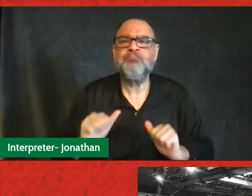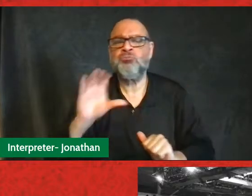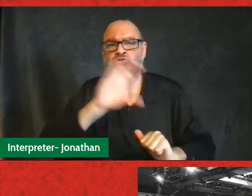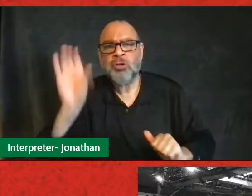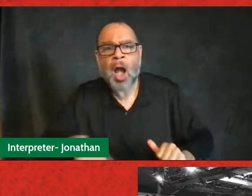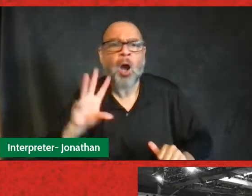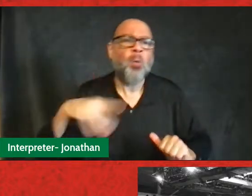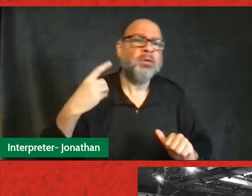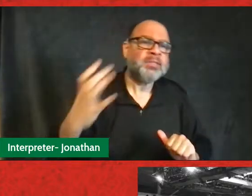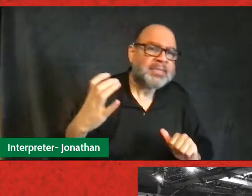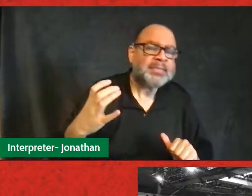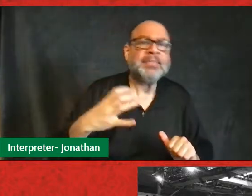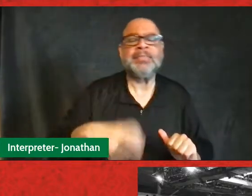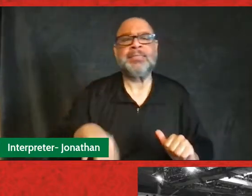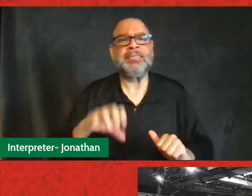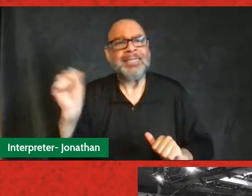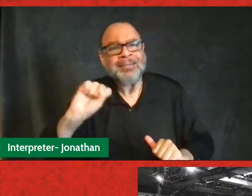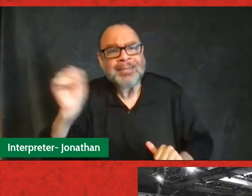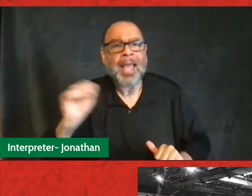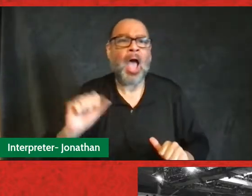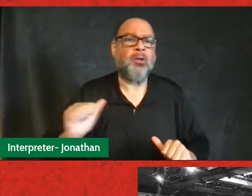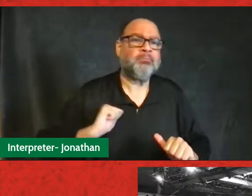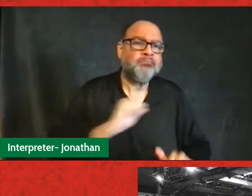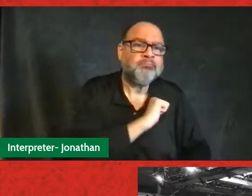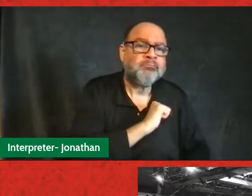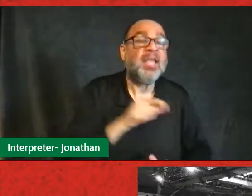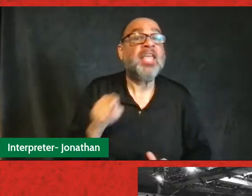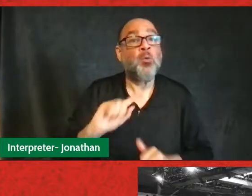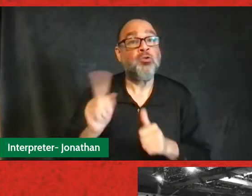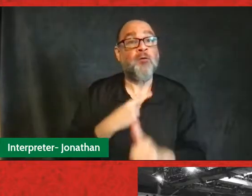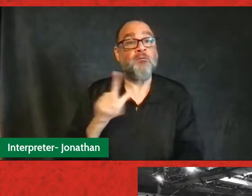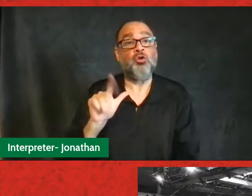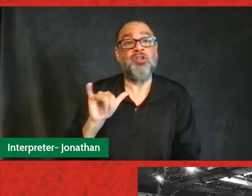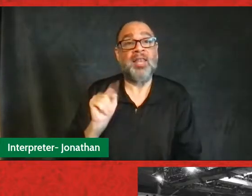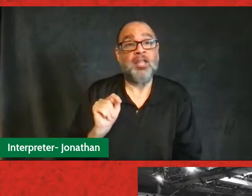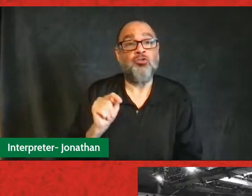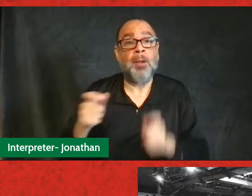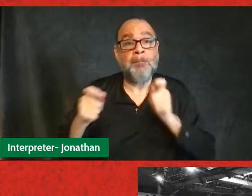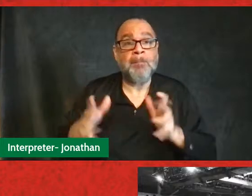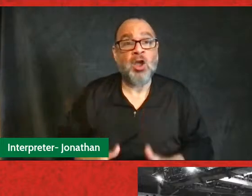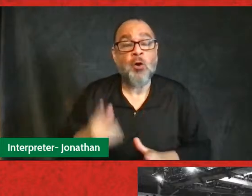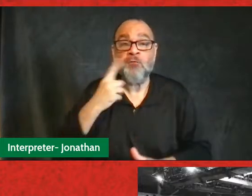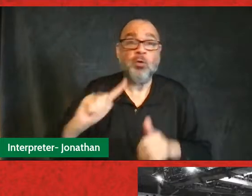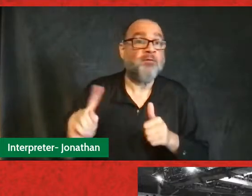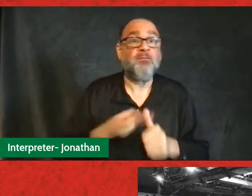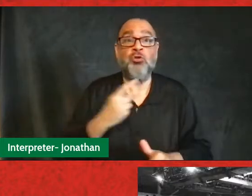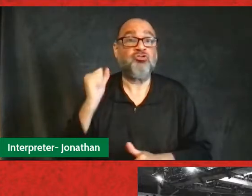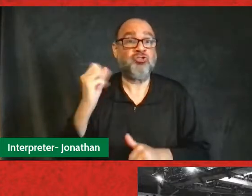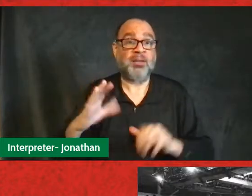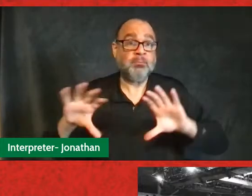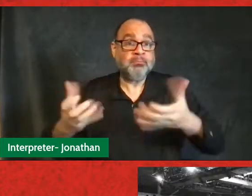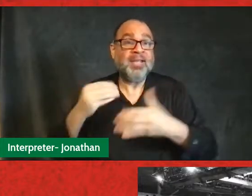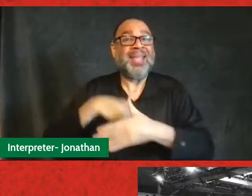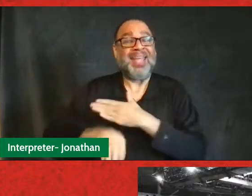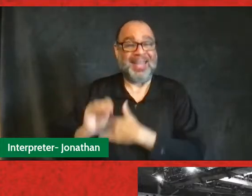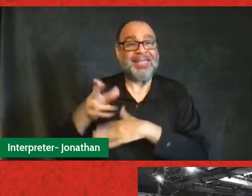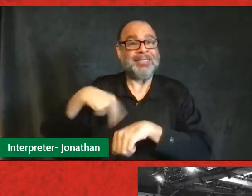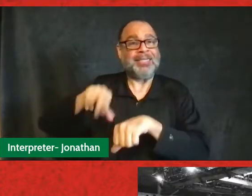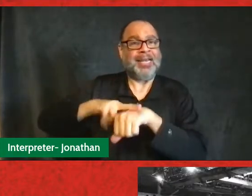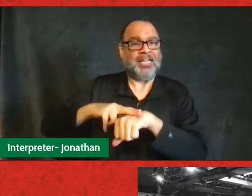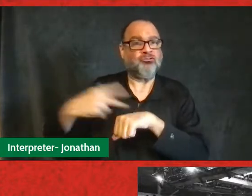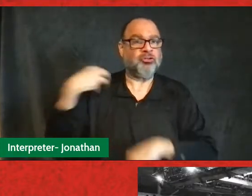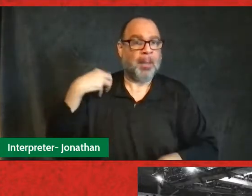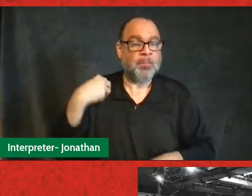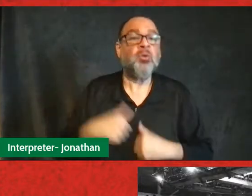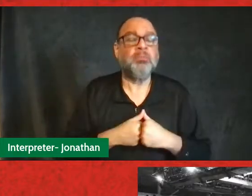Seattle, most notably serving as the first literary manager for the Shakespeare Theater Company in the nation's capital. His original plays have been produced